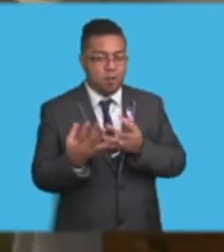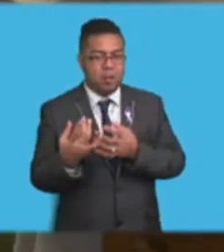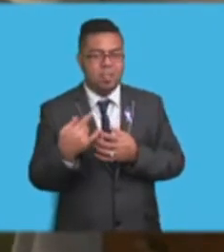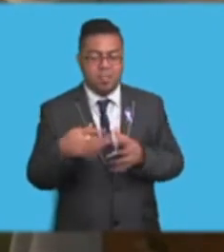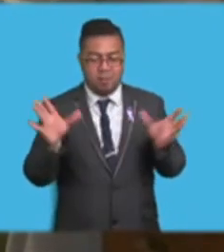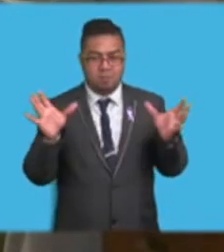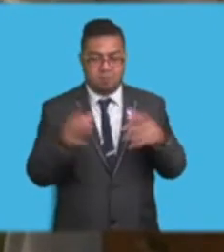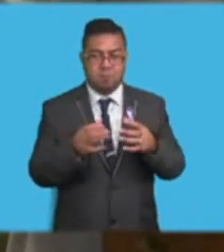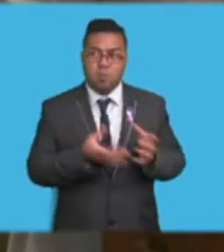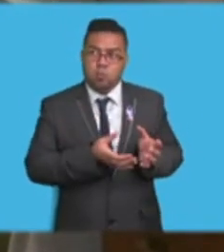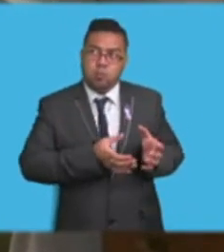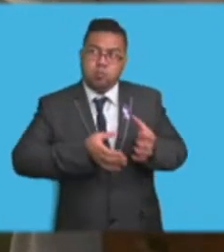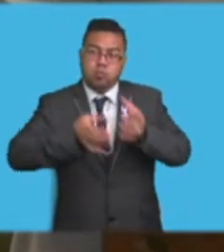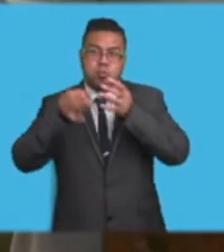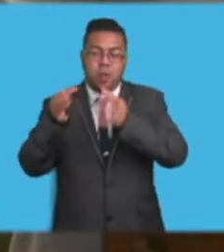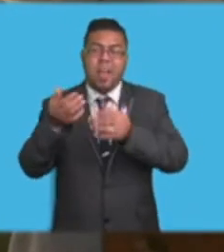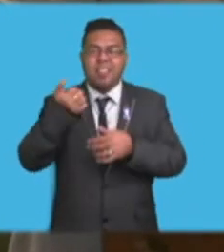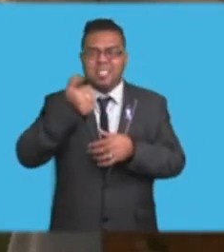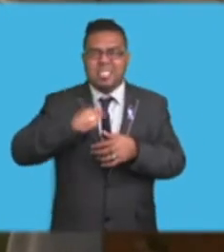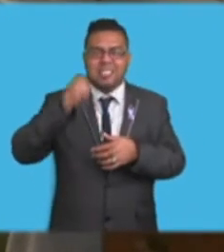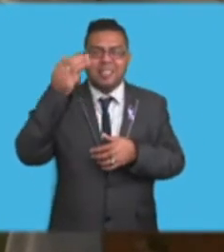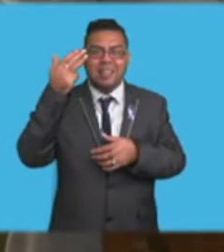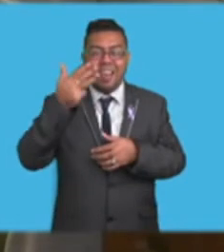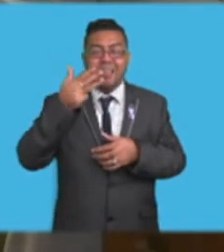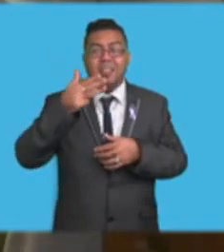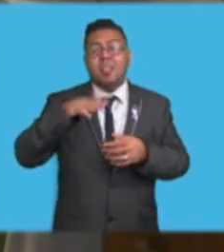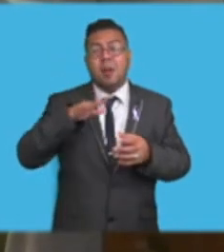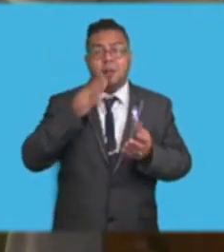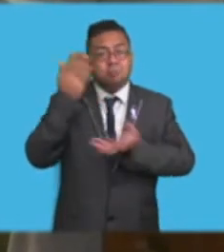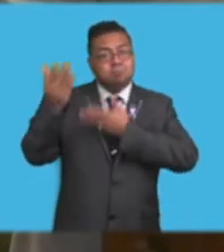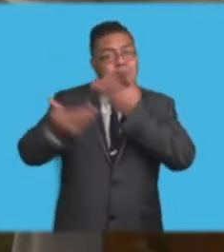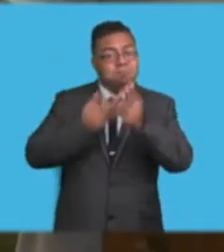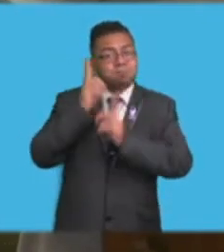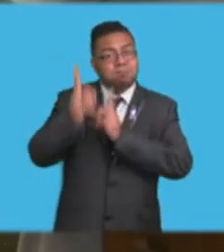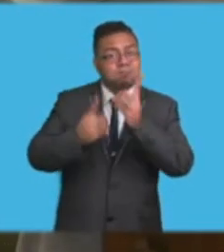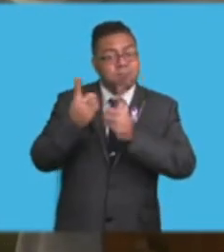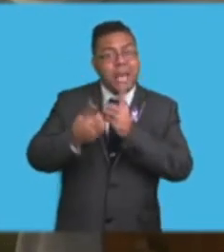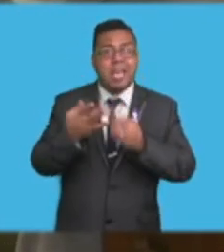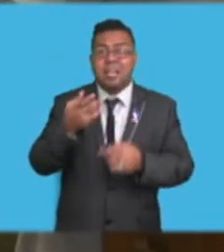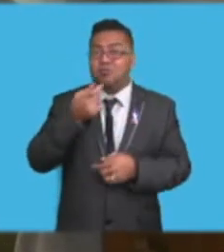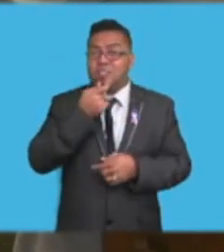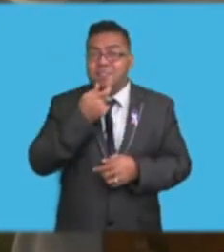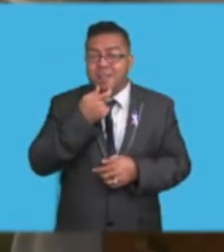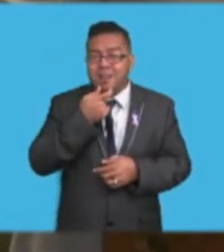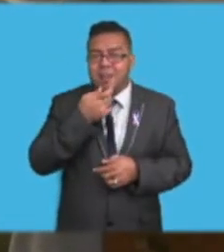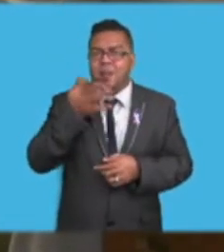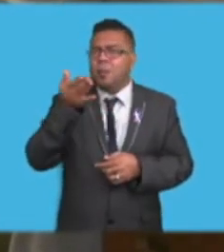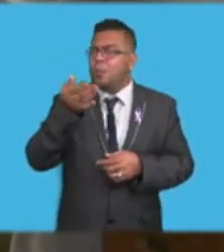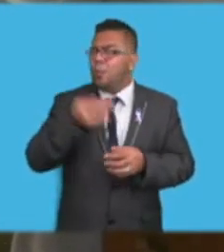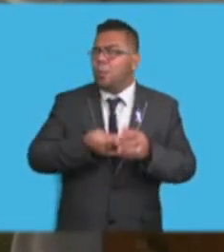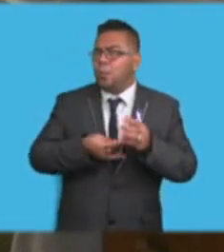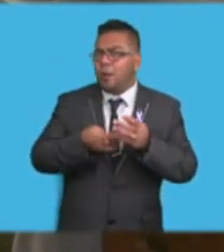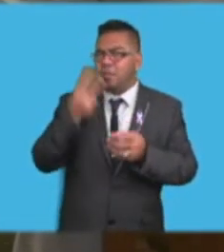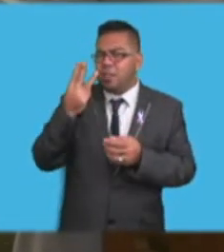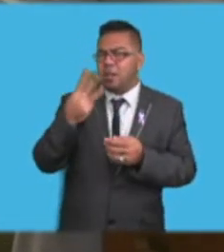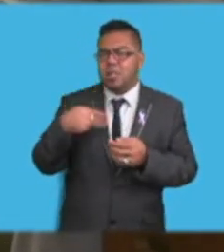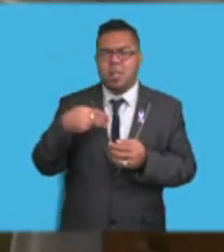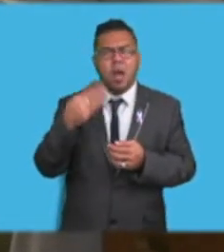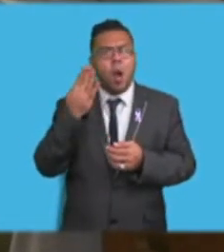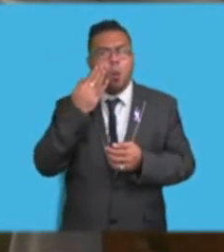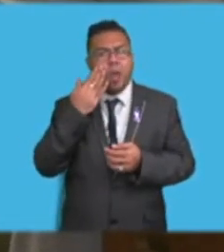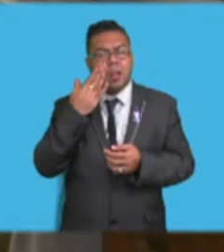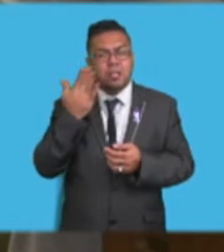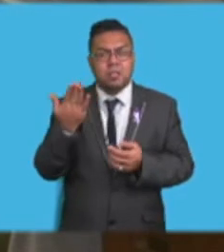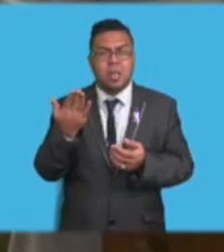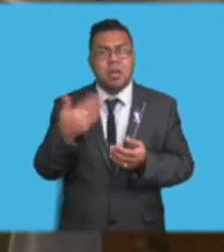Fiji's participation at the 69th session in Geneva, the Ministry convened a 3-day CEDAW awareness session and mock dialogue